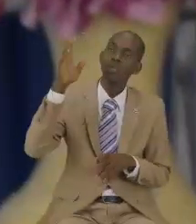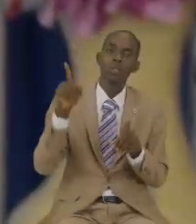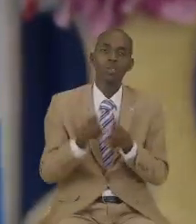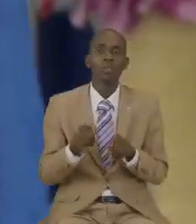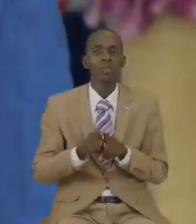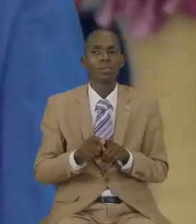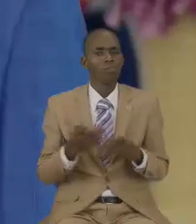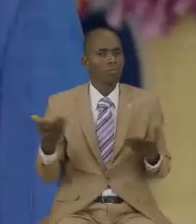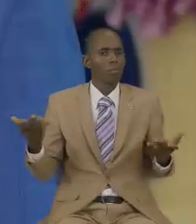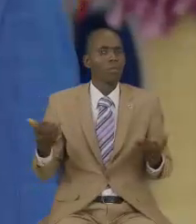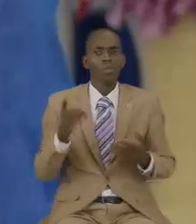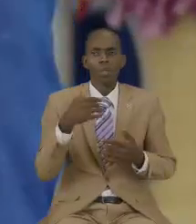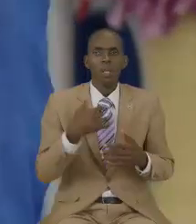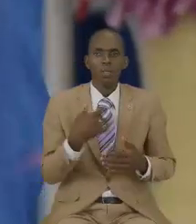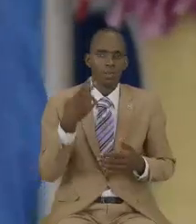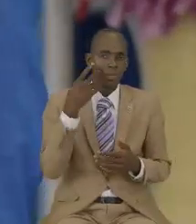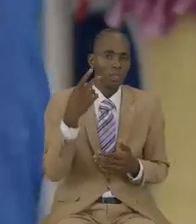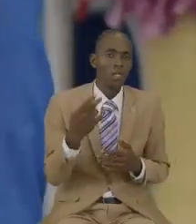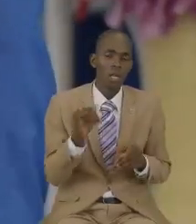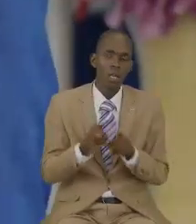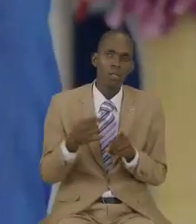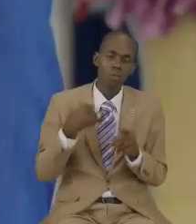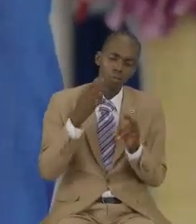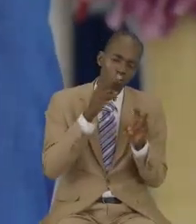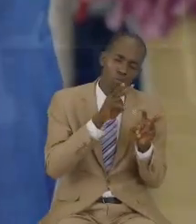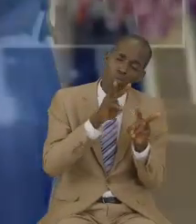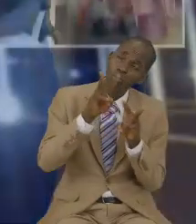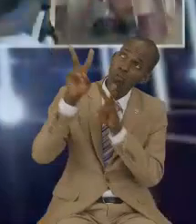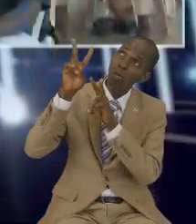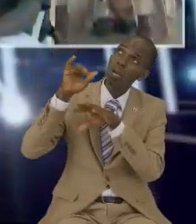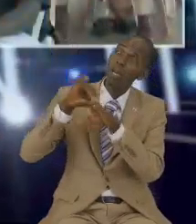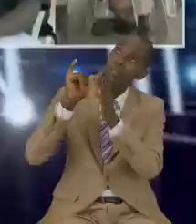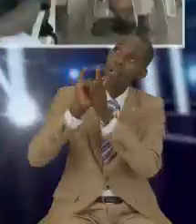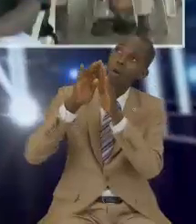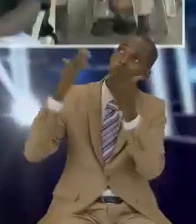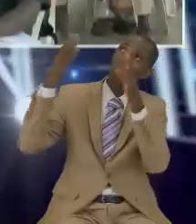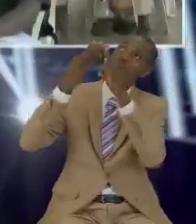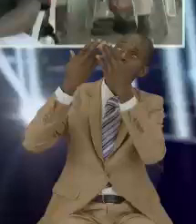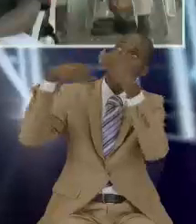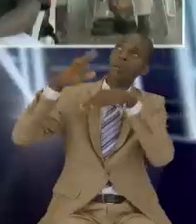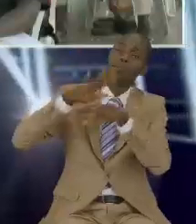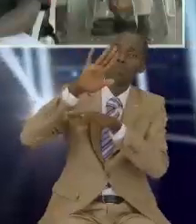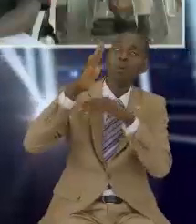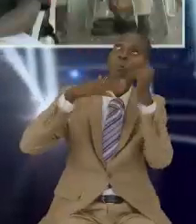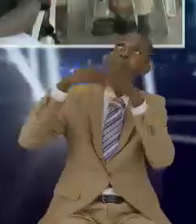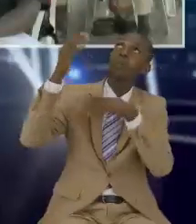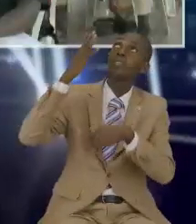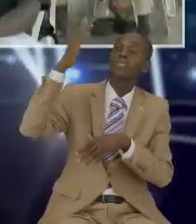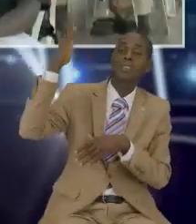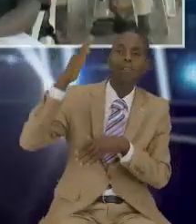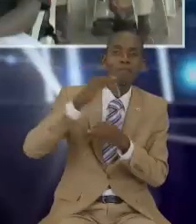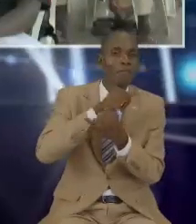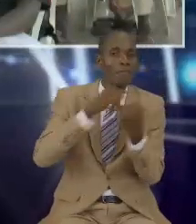can almost see, as we look at open heavens, your mansion over there. Final